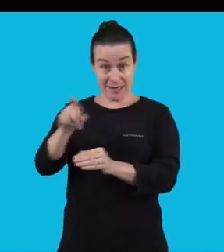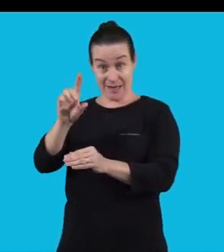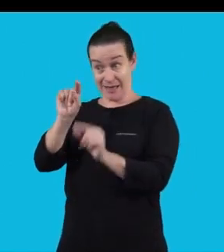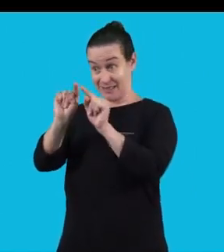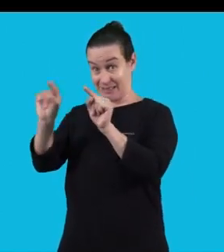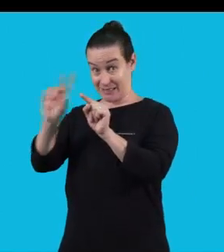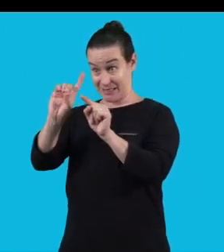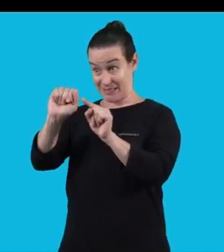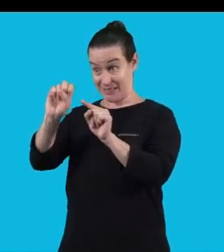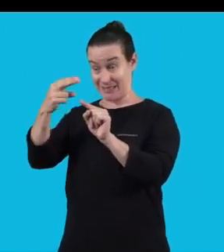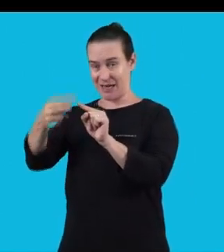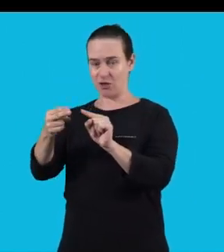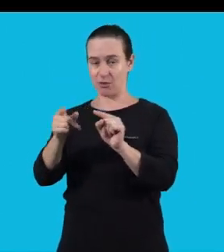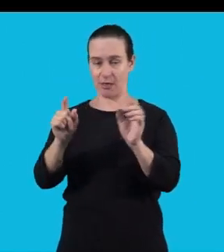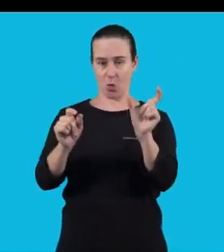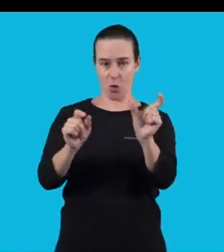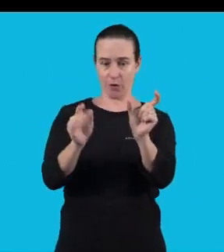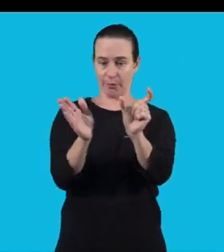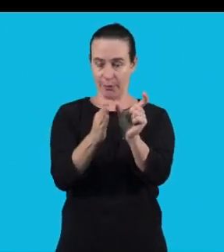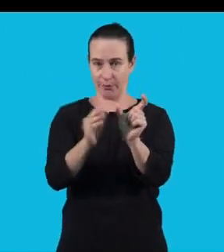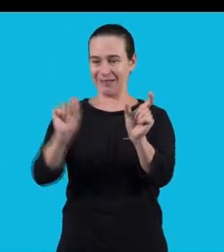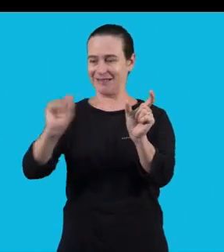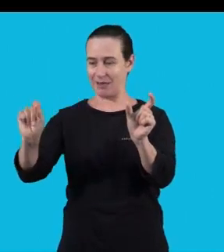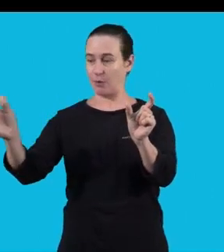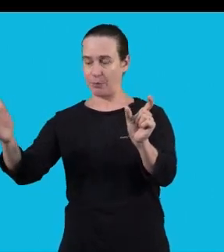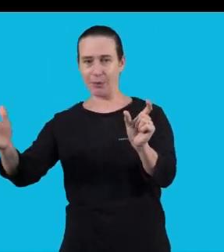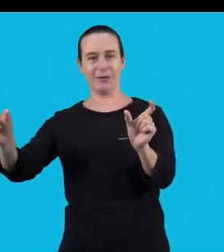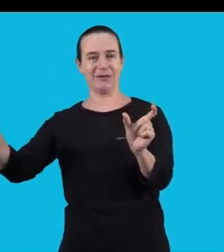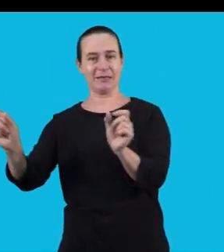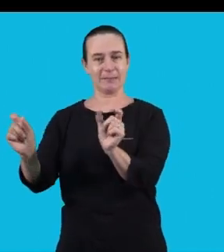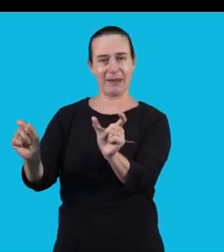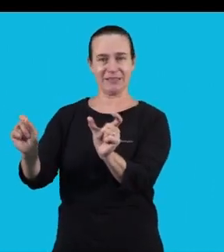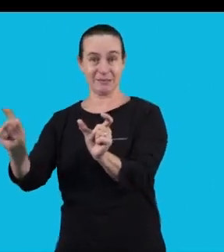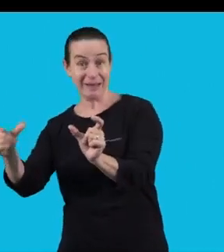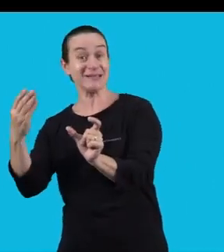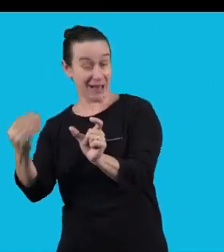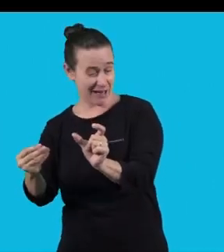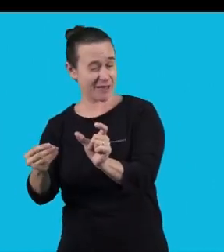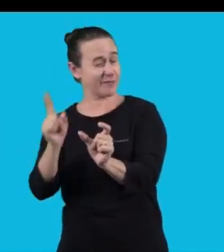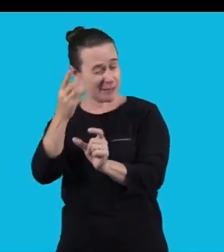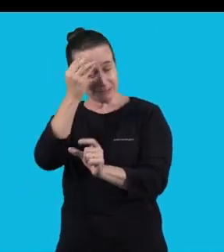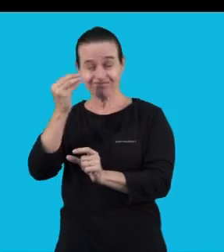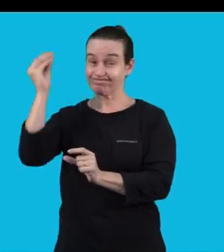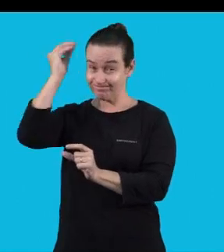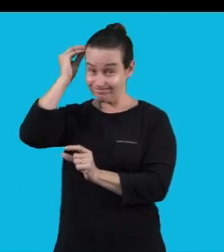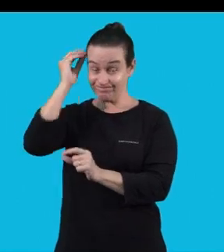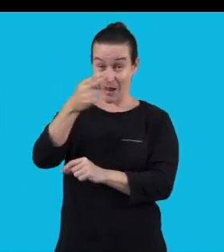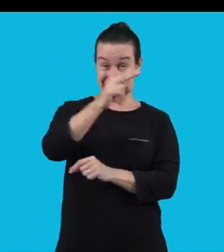here you can see space, space, space, space. That's a trick. Keep it in your mind, grade